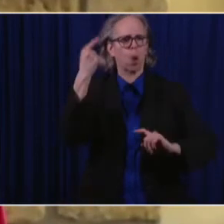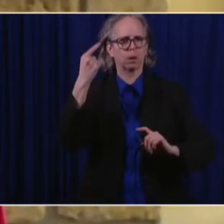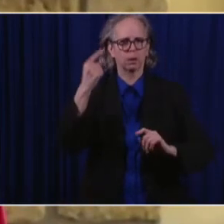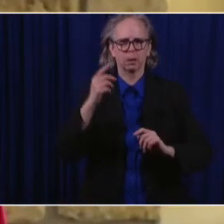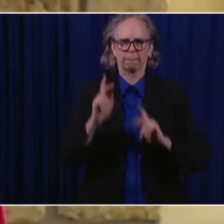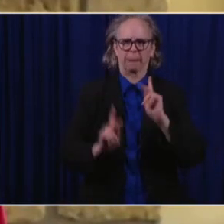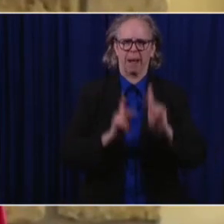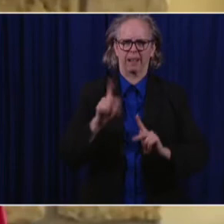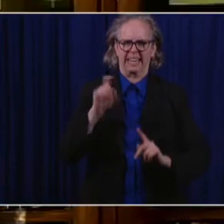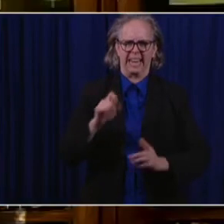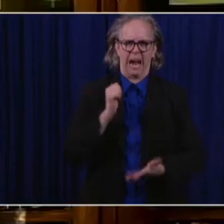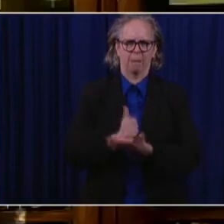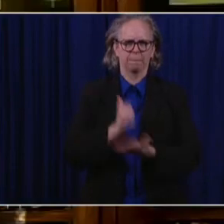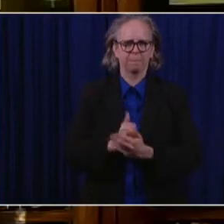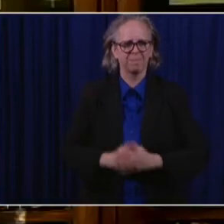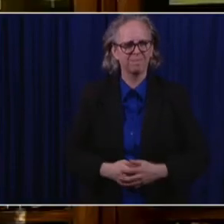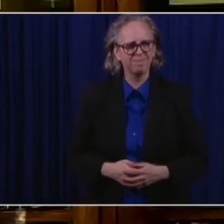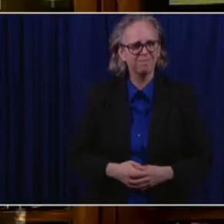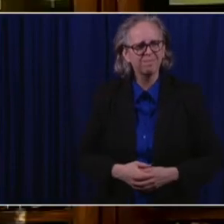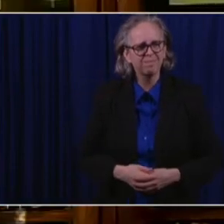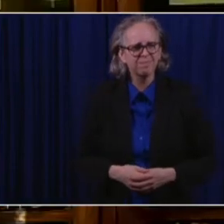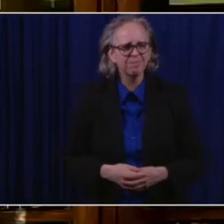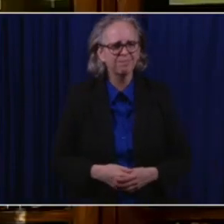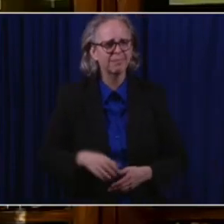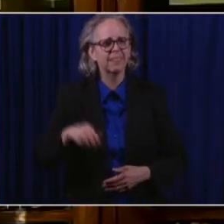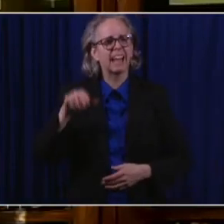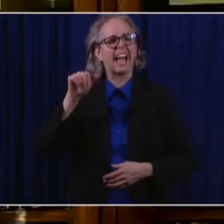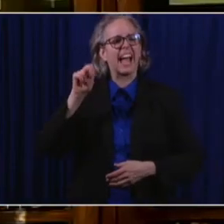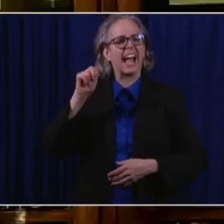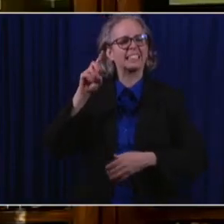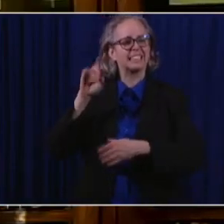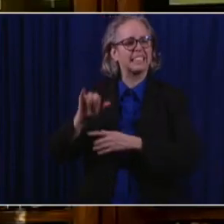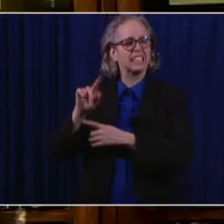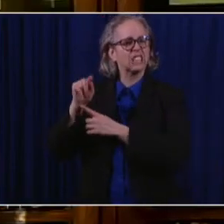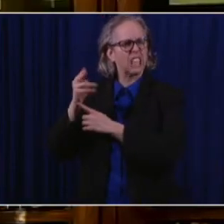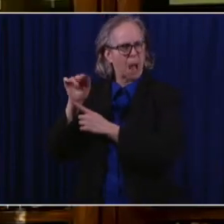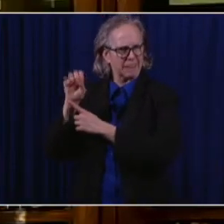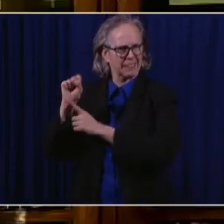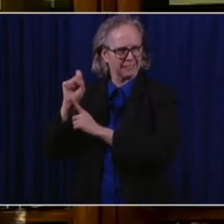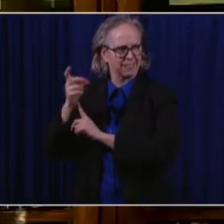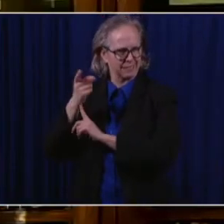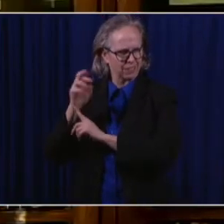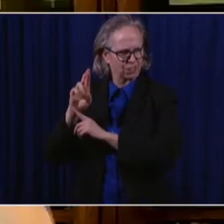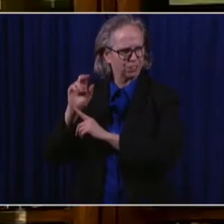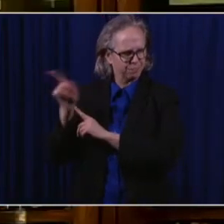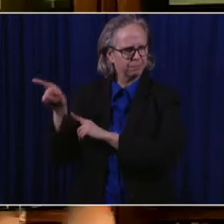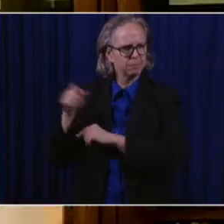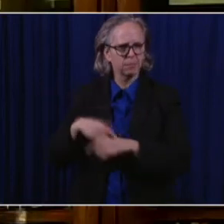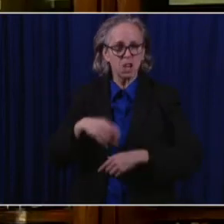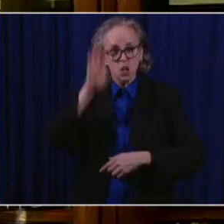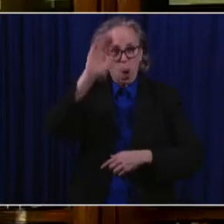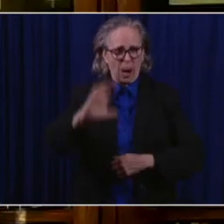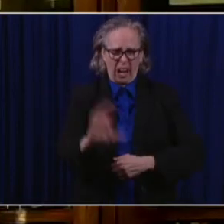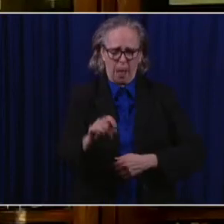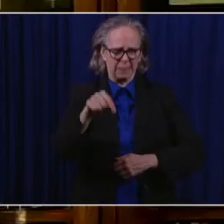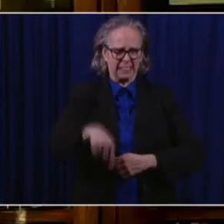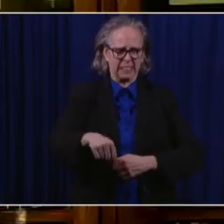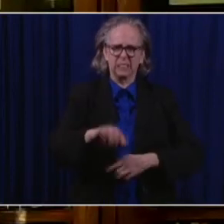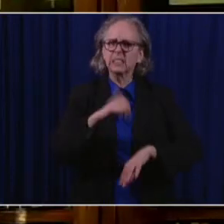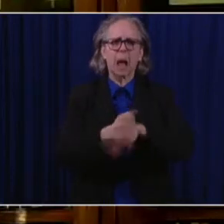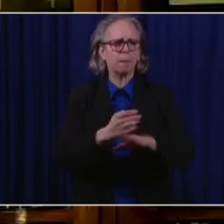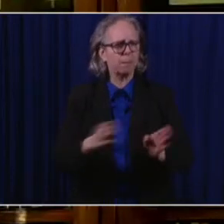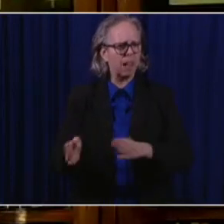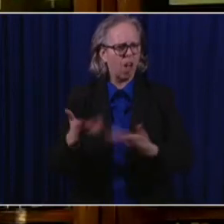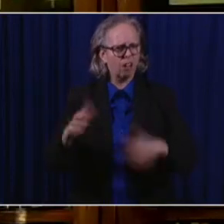Yeah, thank you, Governor. In Columbus, as many folks know, we had a plan and actually had cots and piping and draping set up